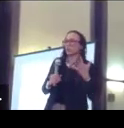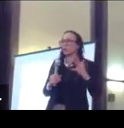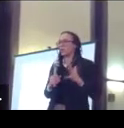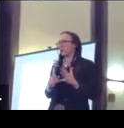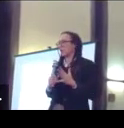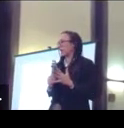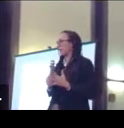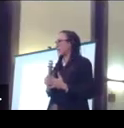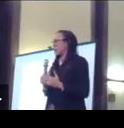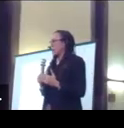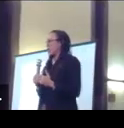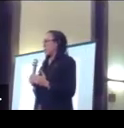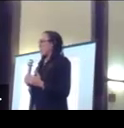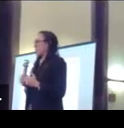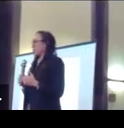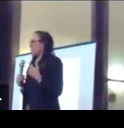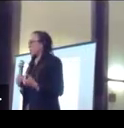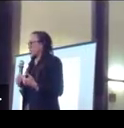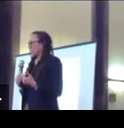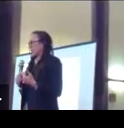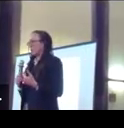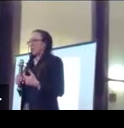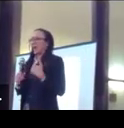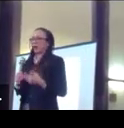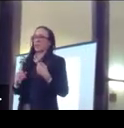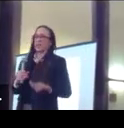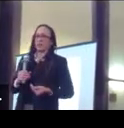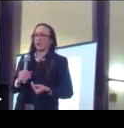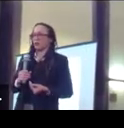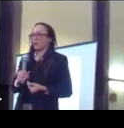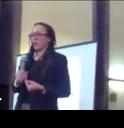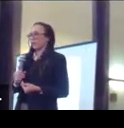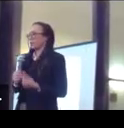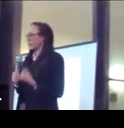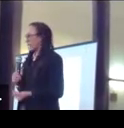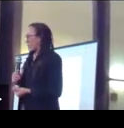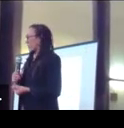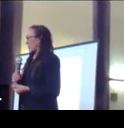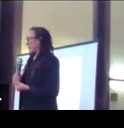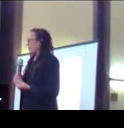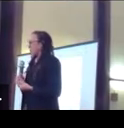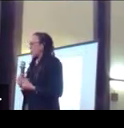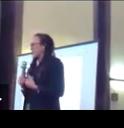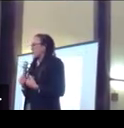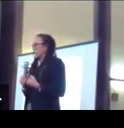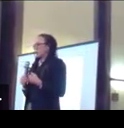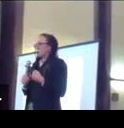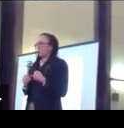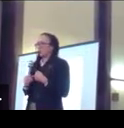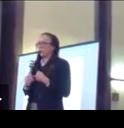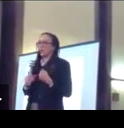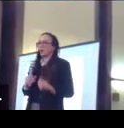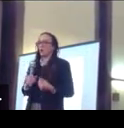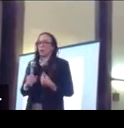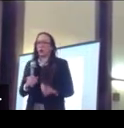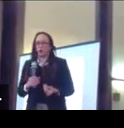to cost, low, medium, high, and you also understand how to get there. There's an action.